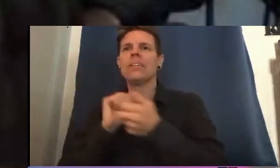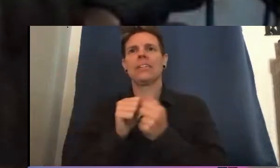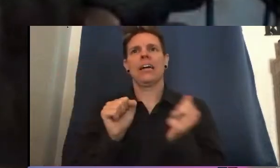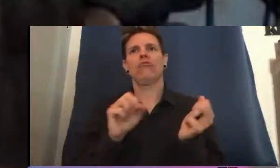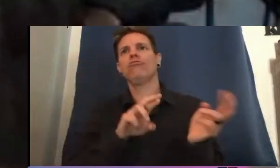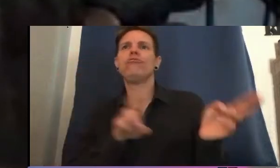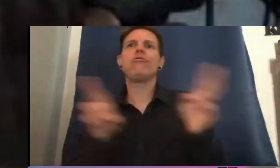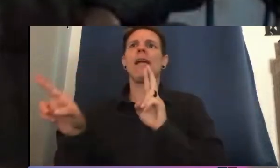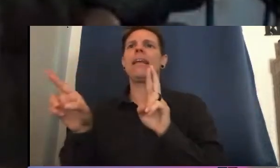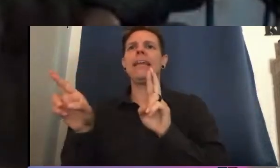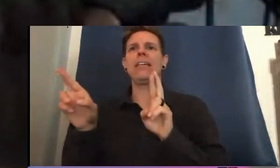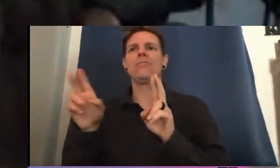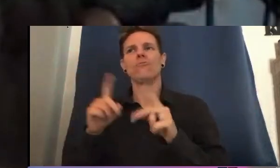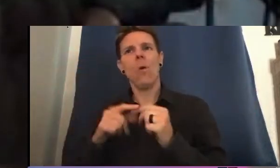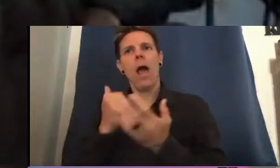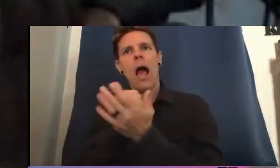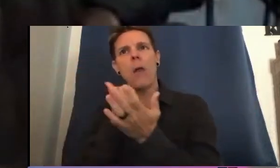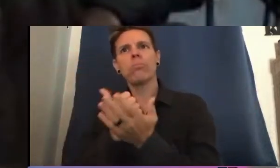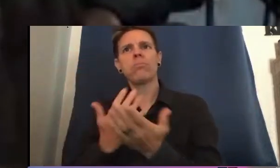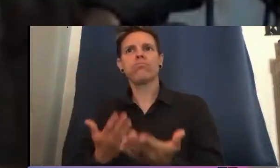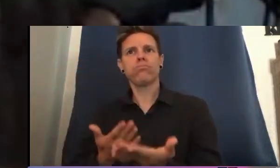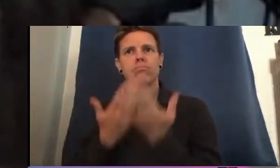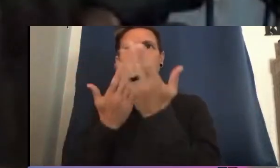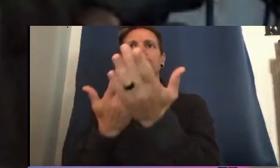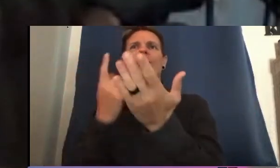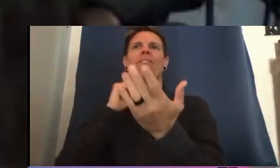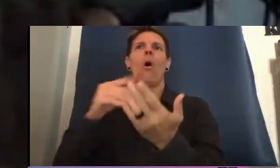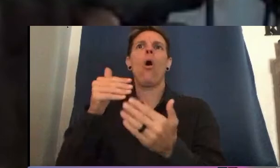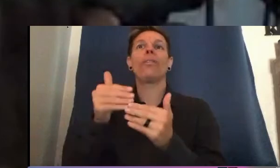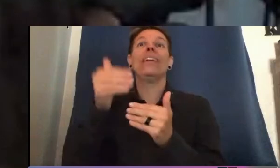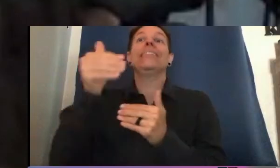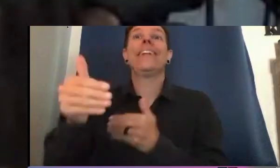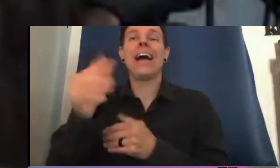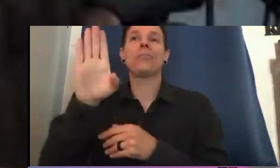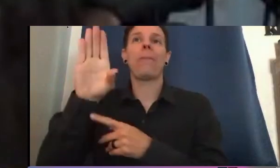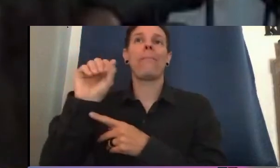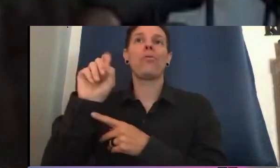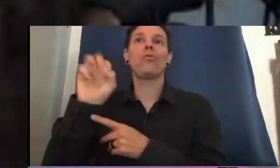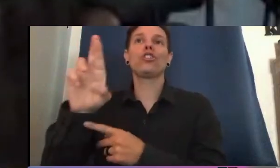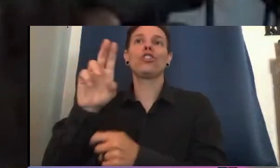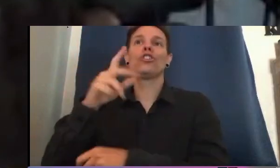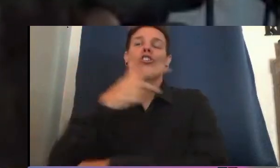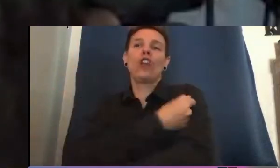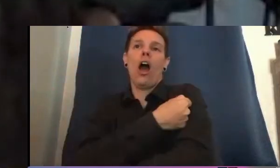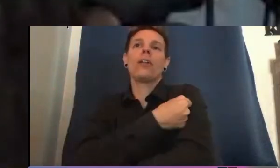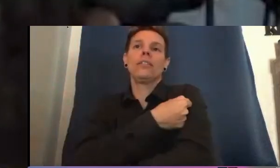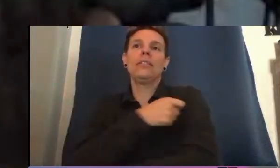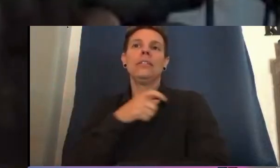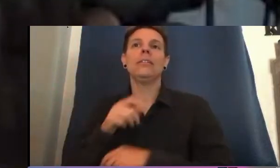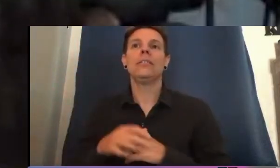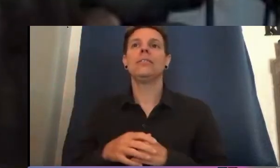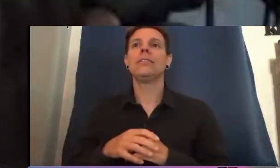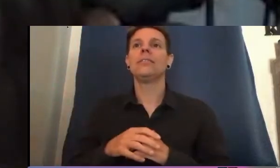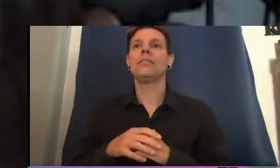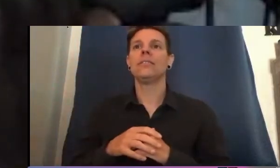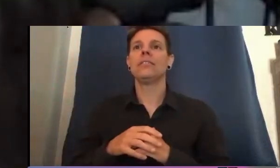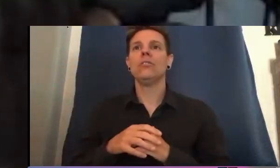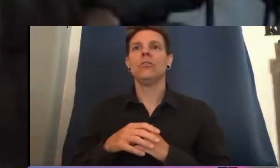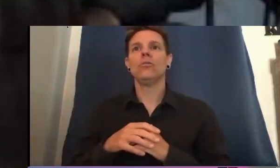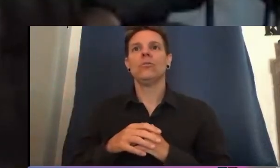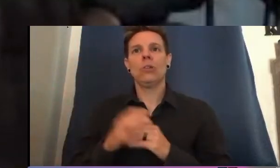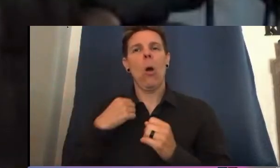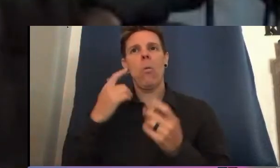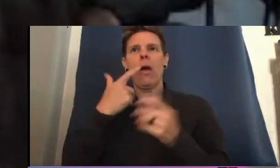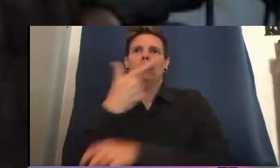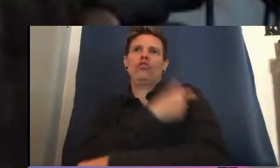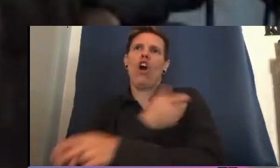provide the boosters and the vaccinations when we are going to vaccinate the general population. And the way that we